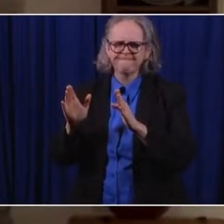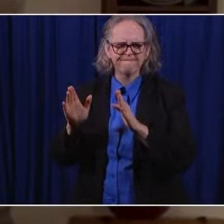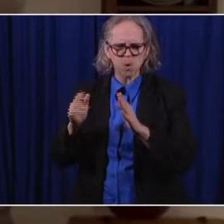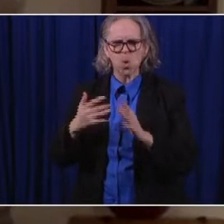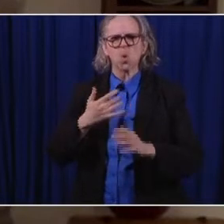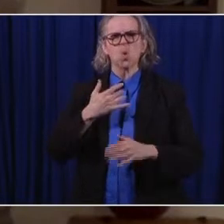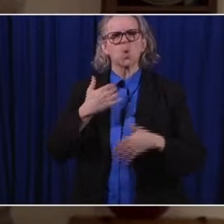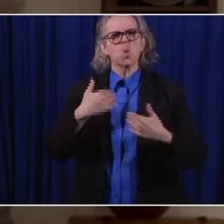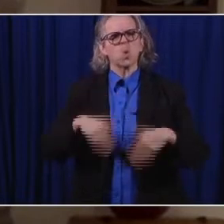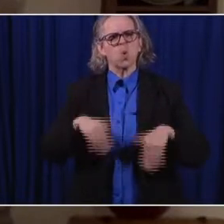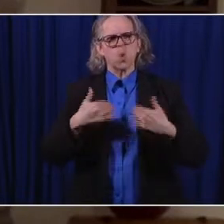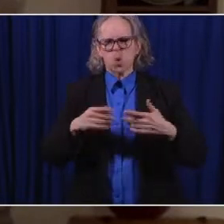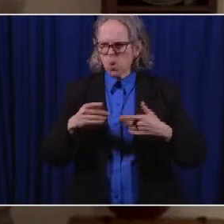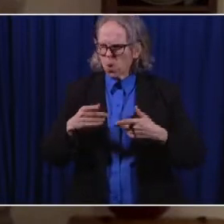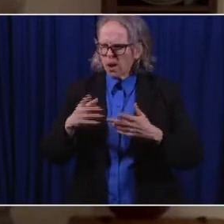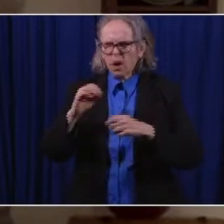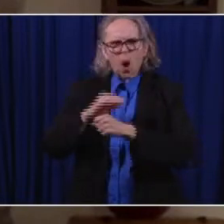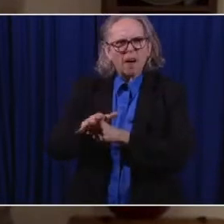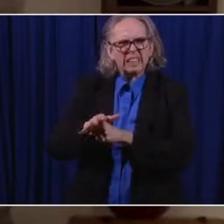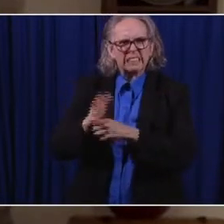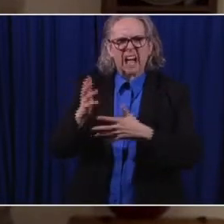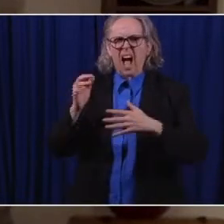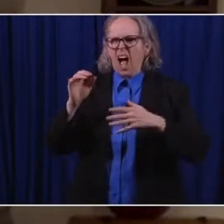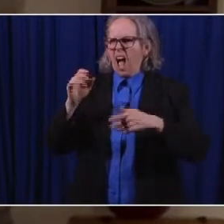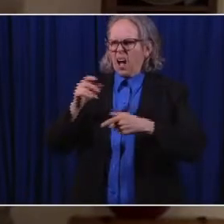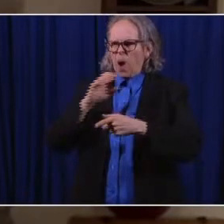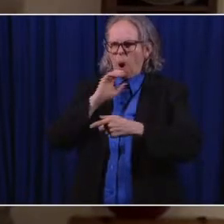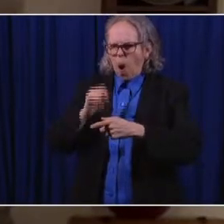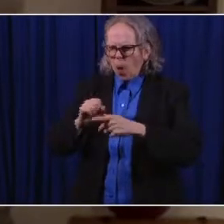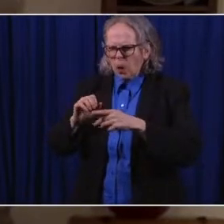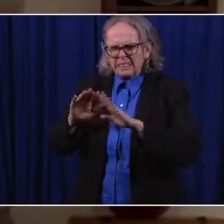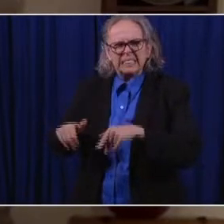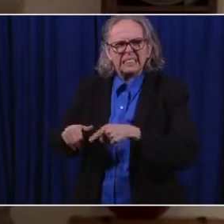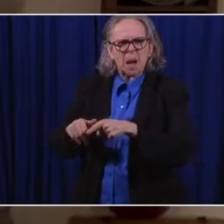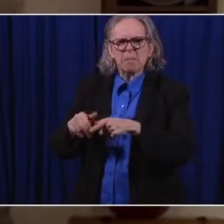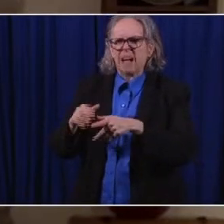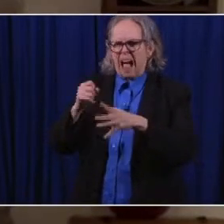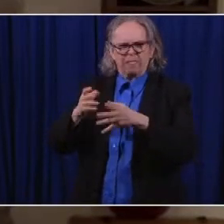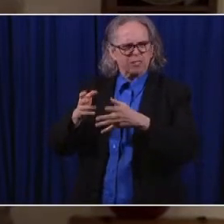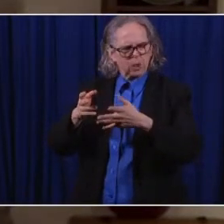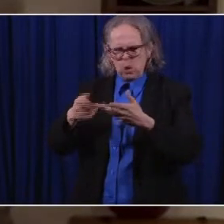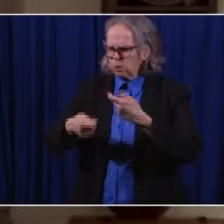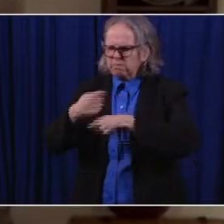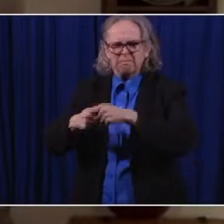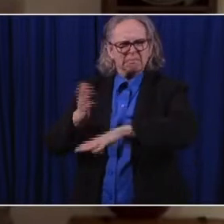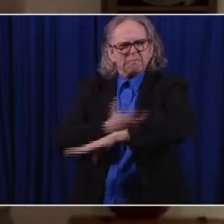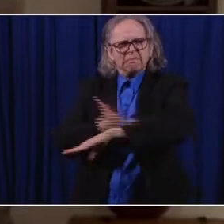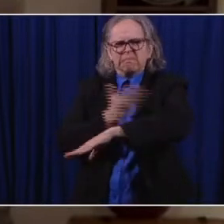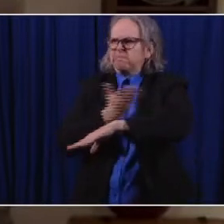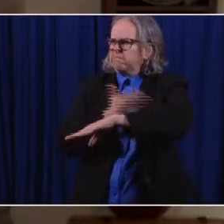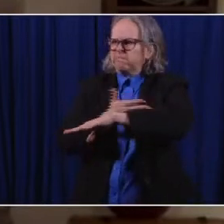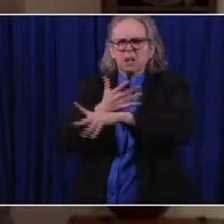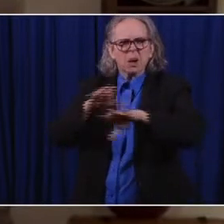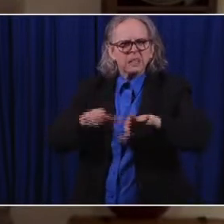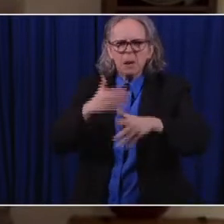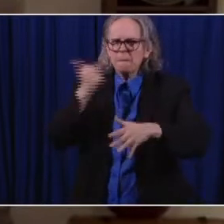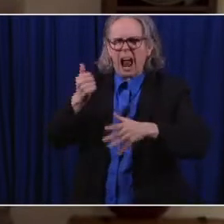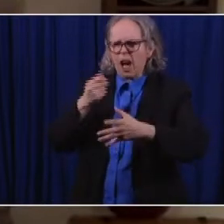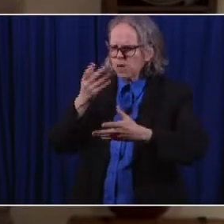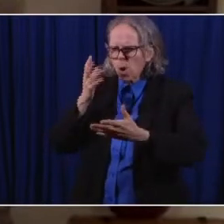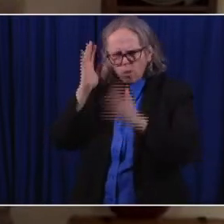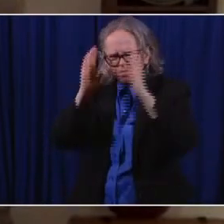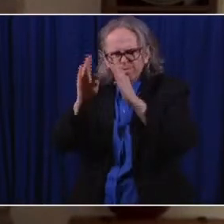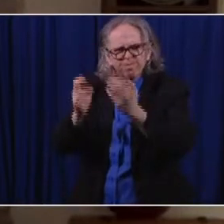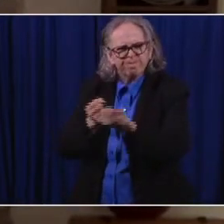we cannot continue that. We have to pay attention. So, those would be things